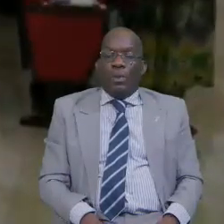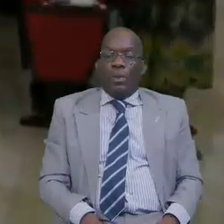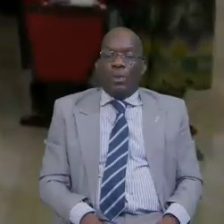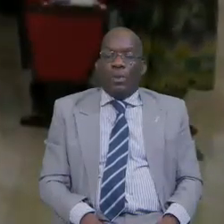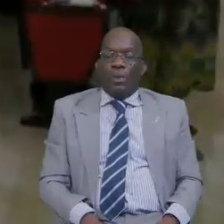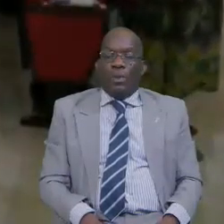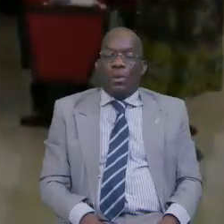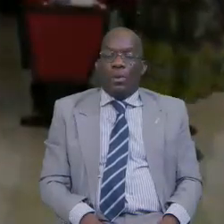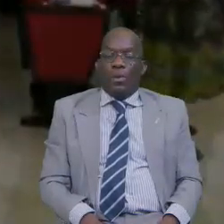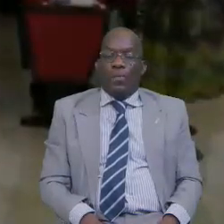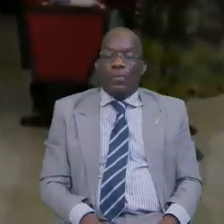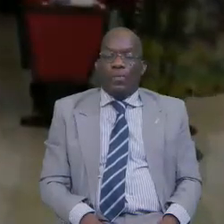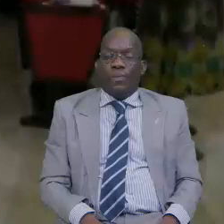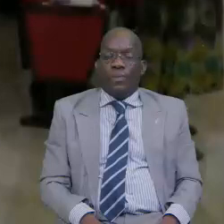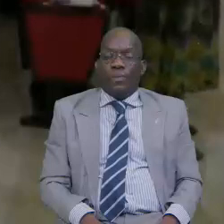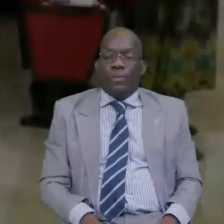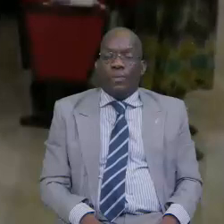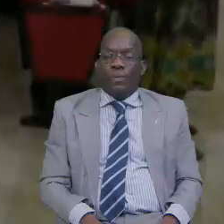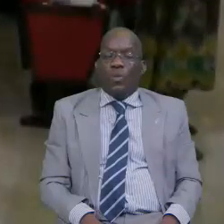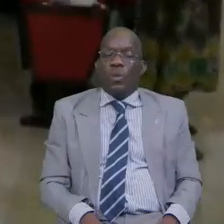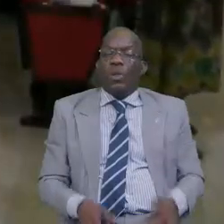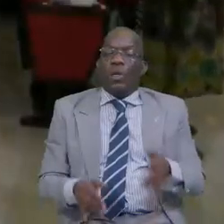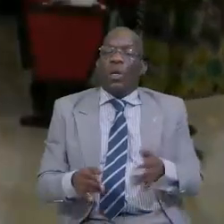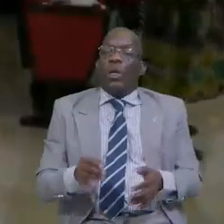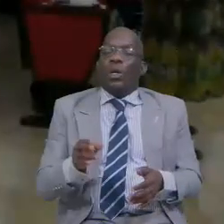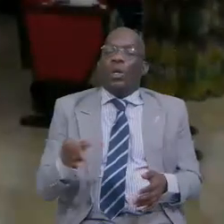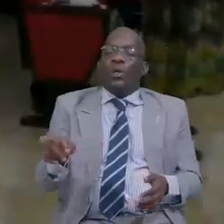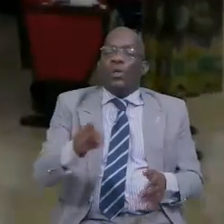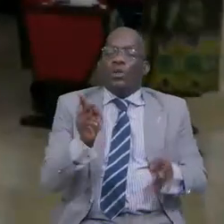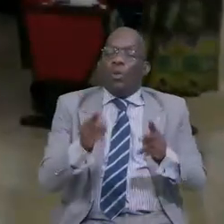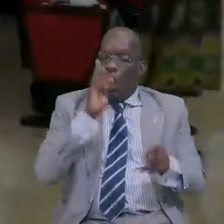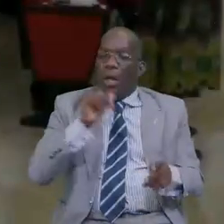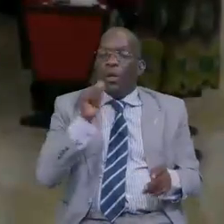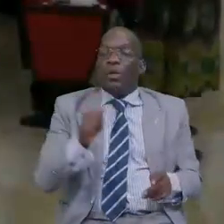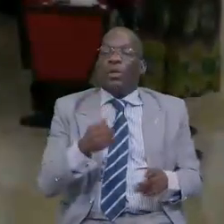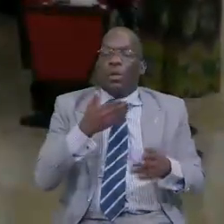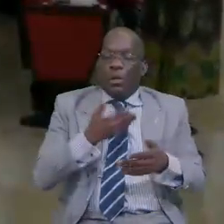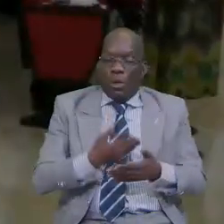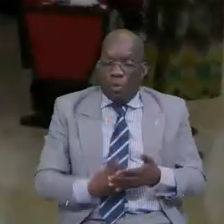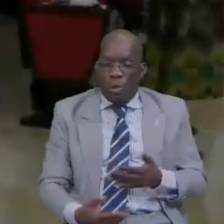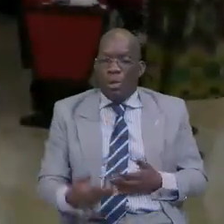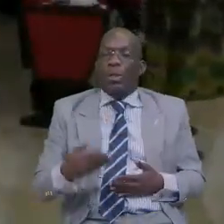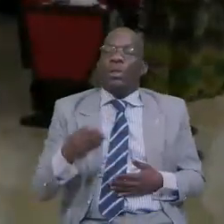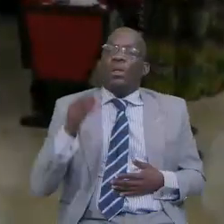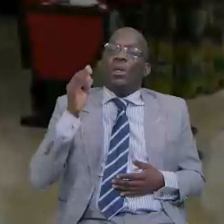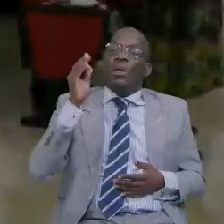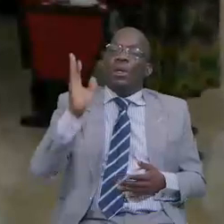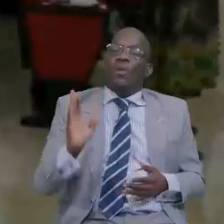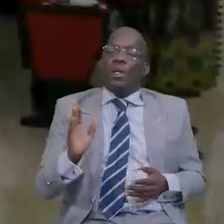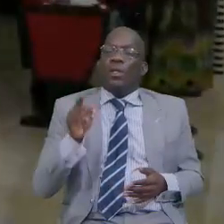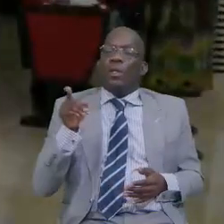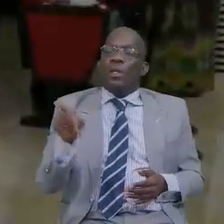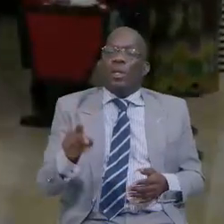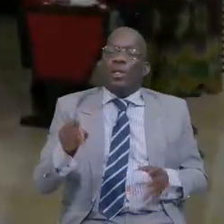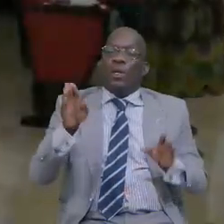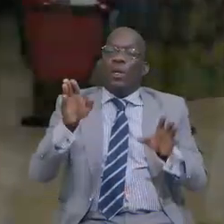Those people are not born evangelists. They receive the word. They believe the